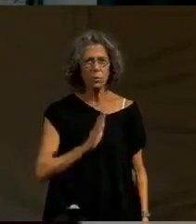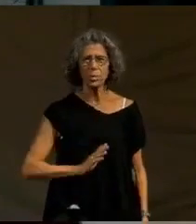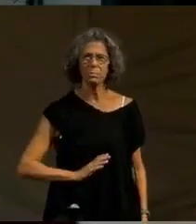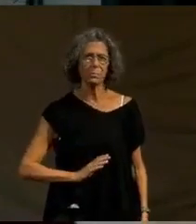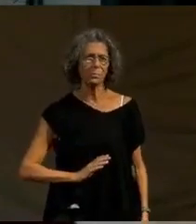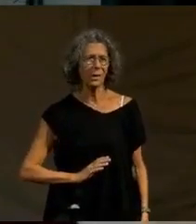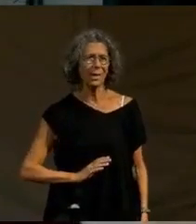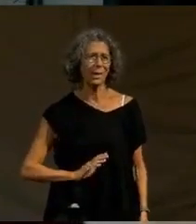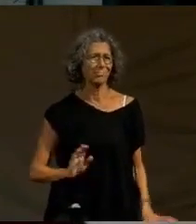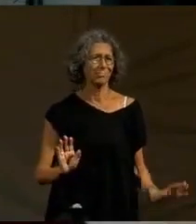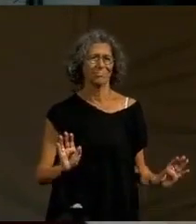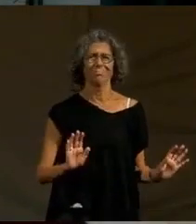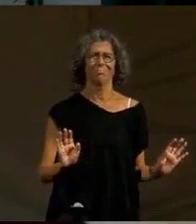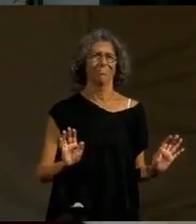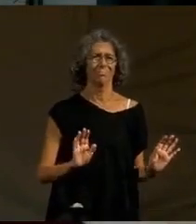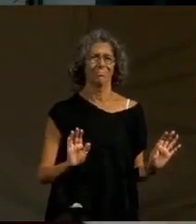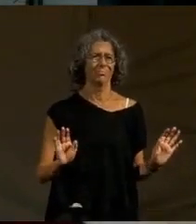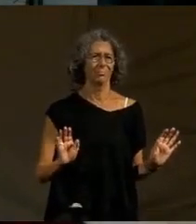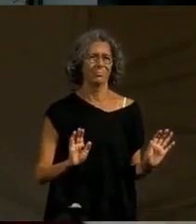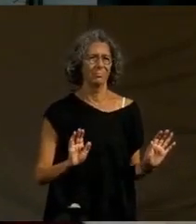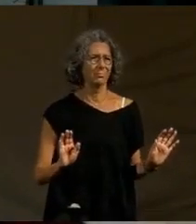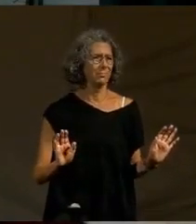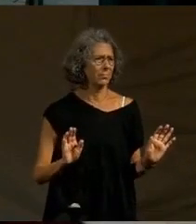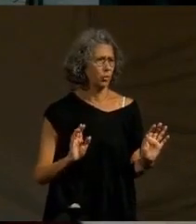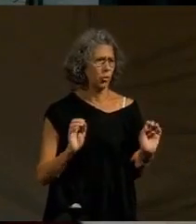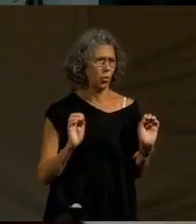Long ain't got no hair, no long in my.